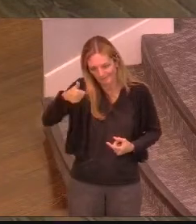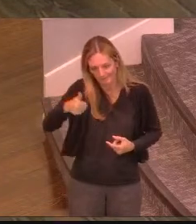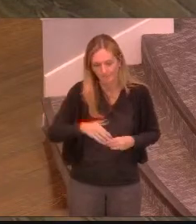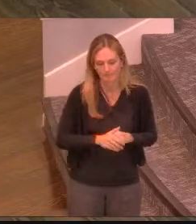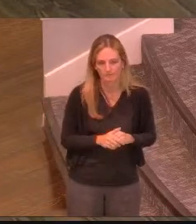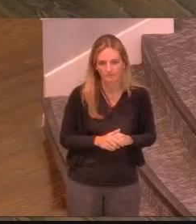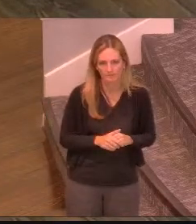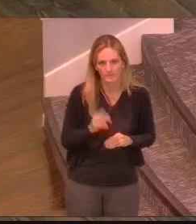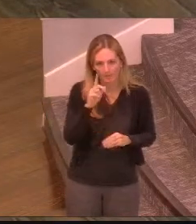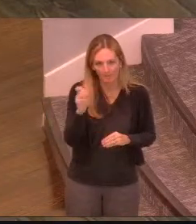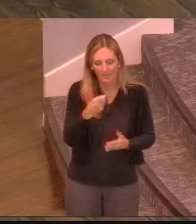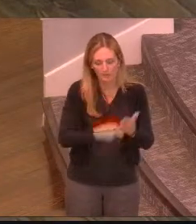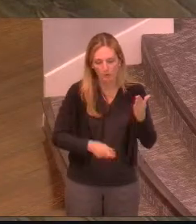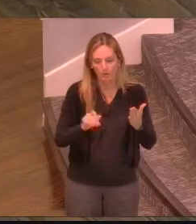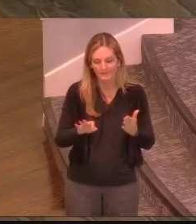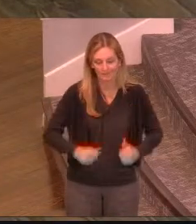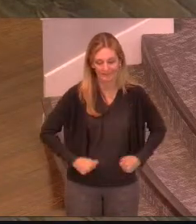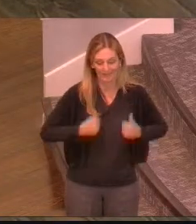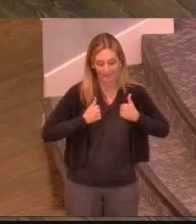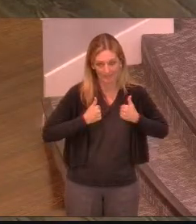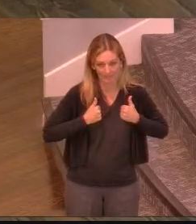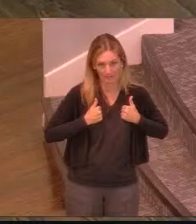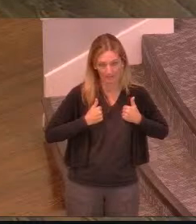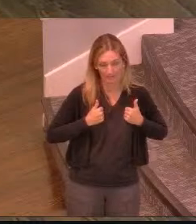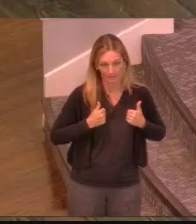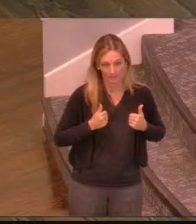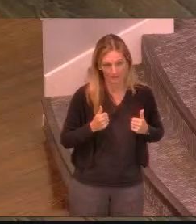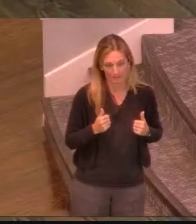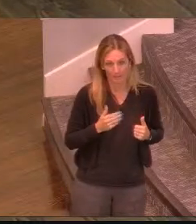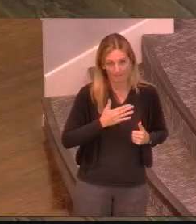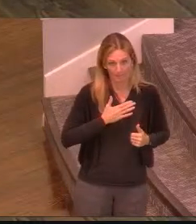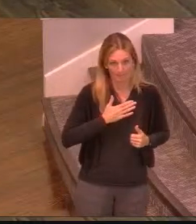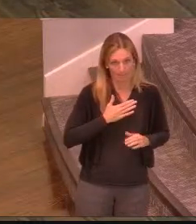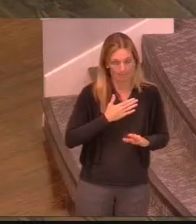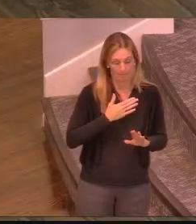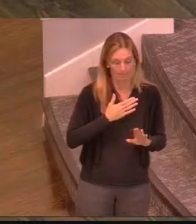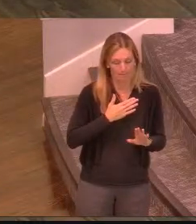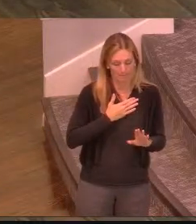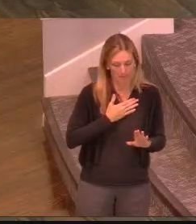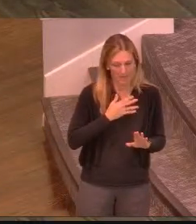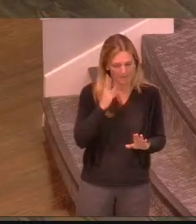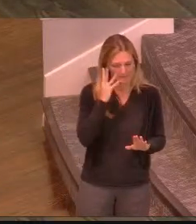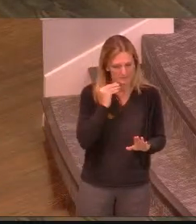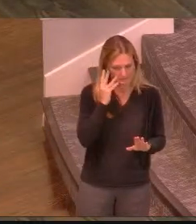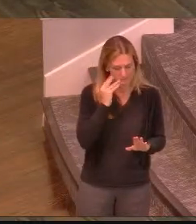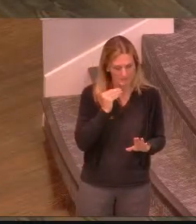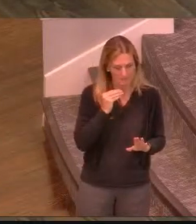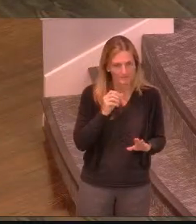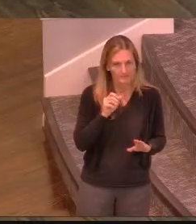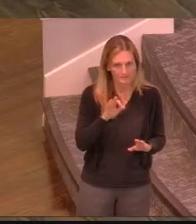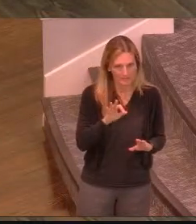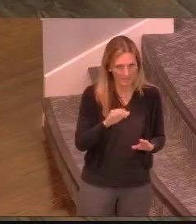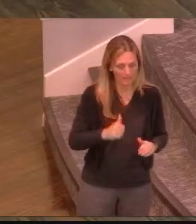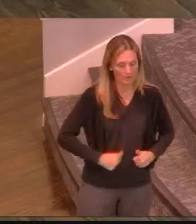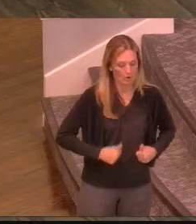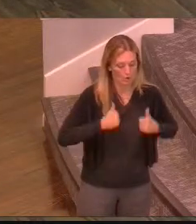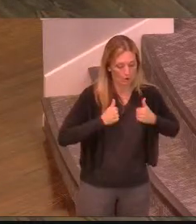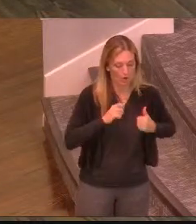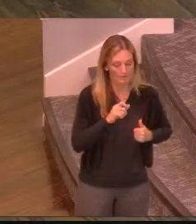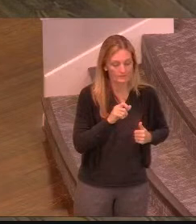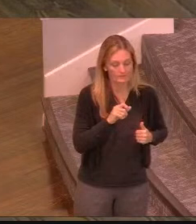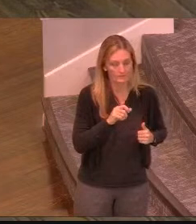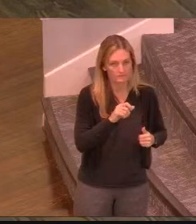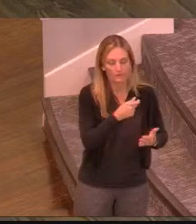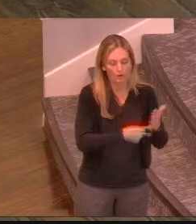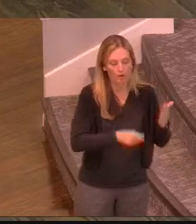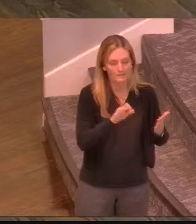living. And those are generally, my experience has been that when cost of living increases need to